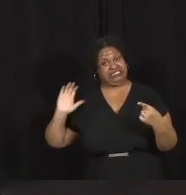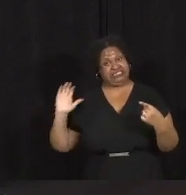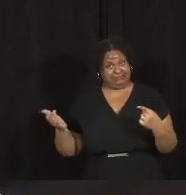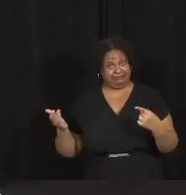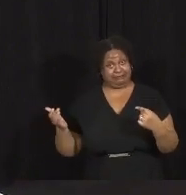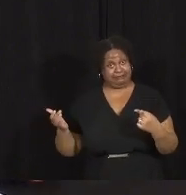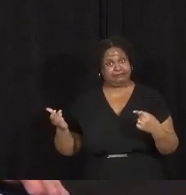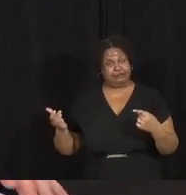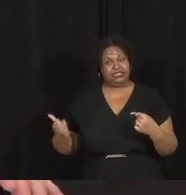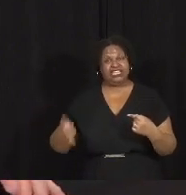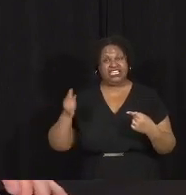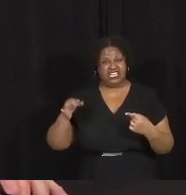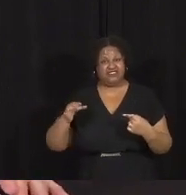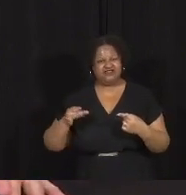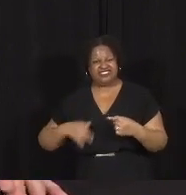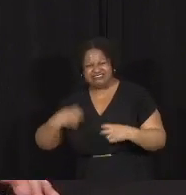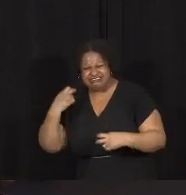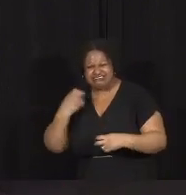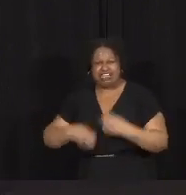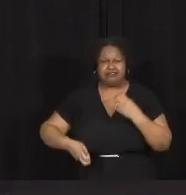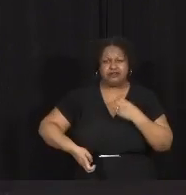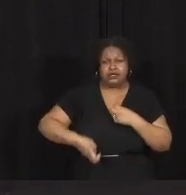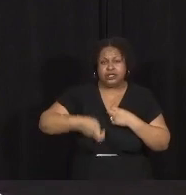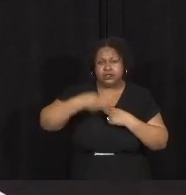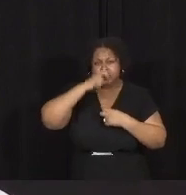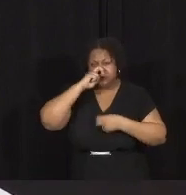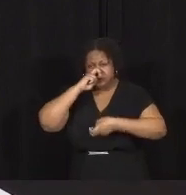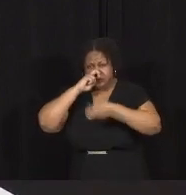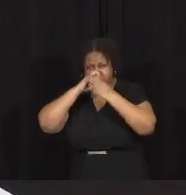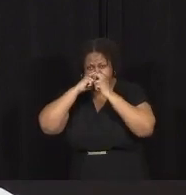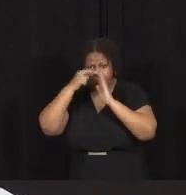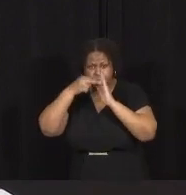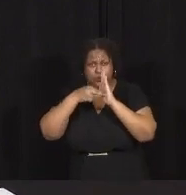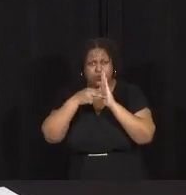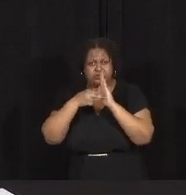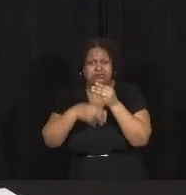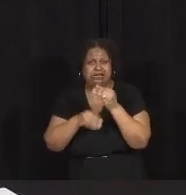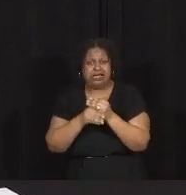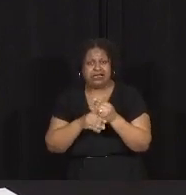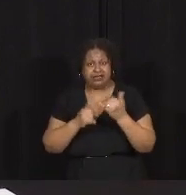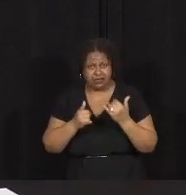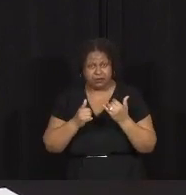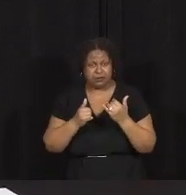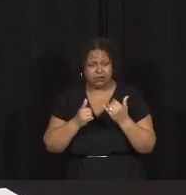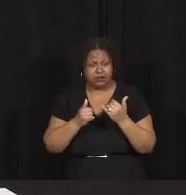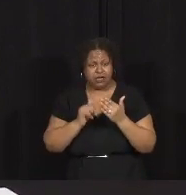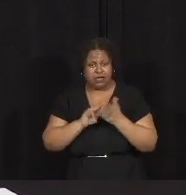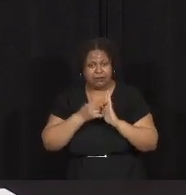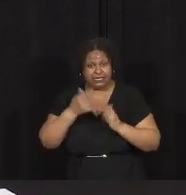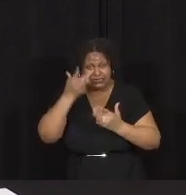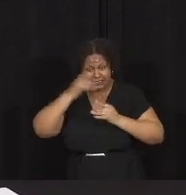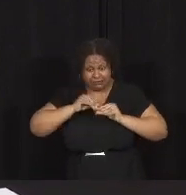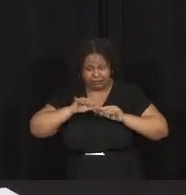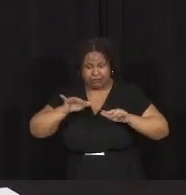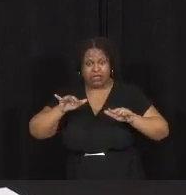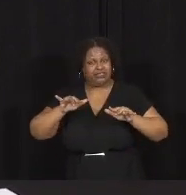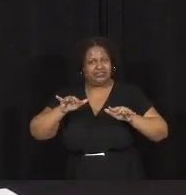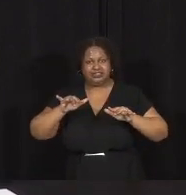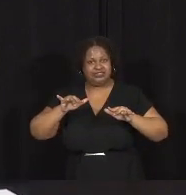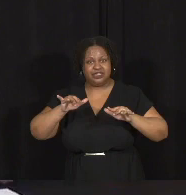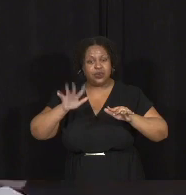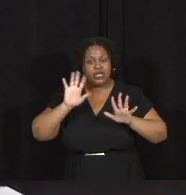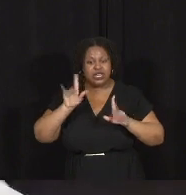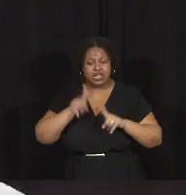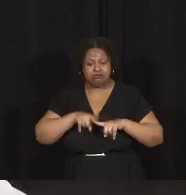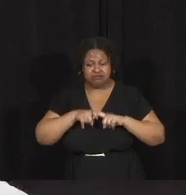hard at this point, it actually brings the disease to an end more quickly, and it allows